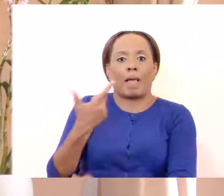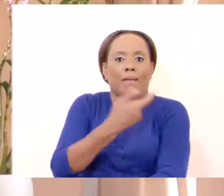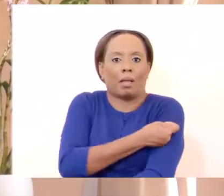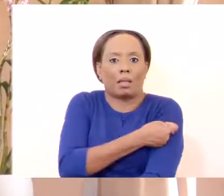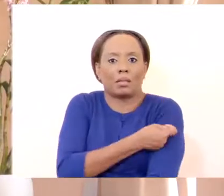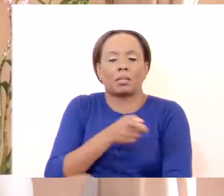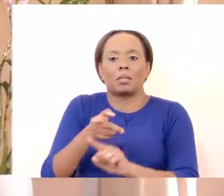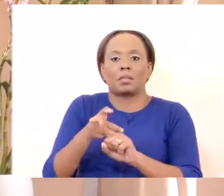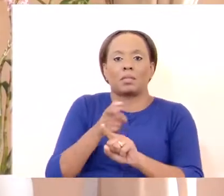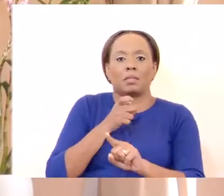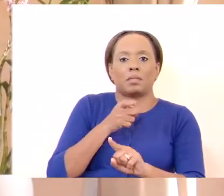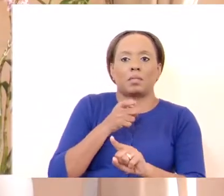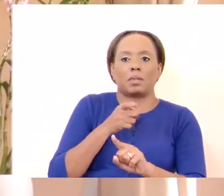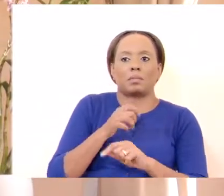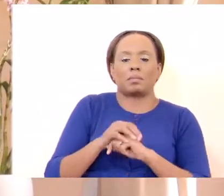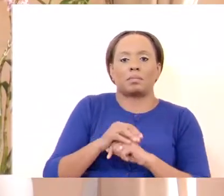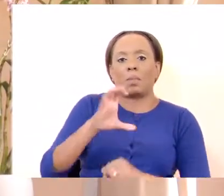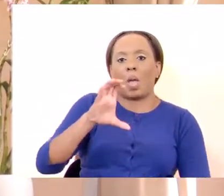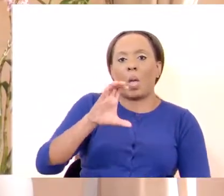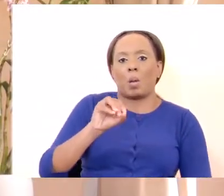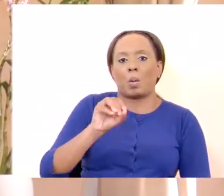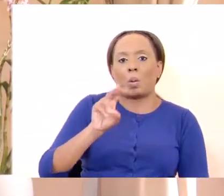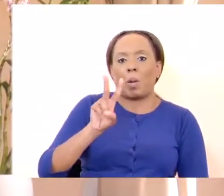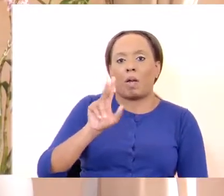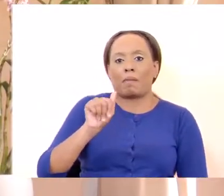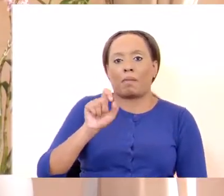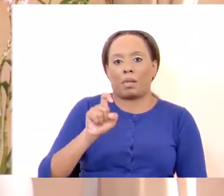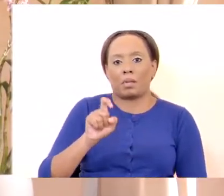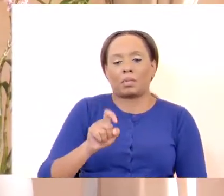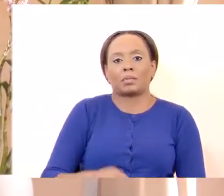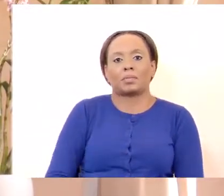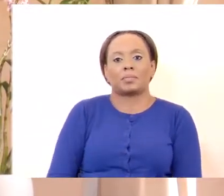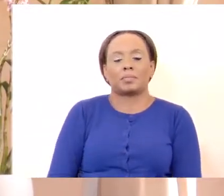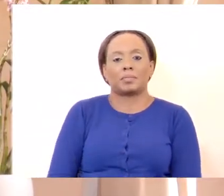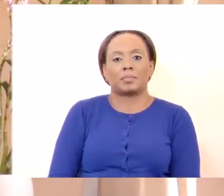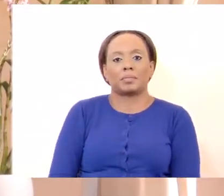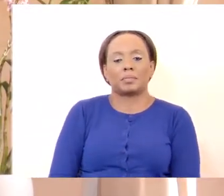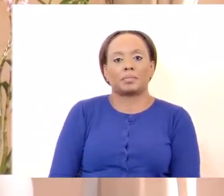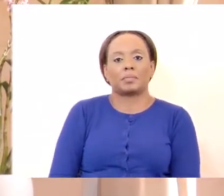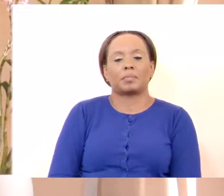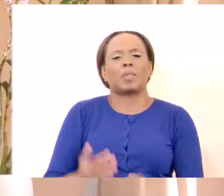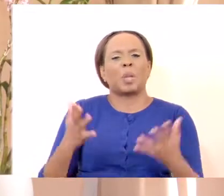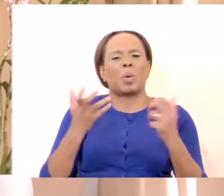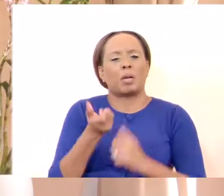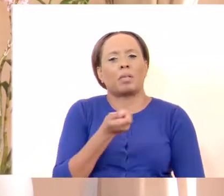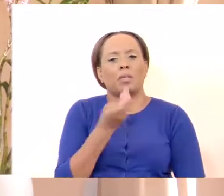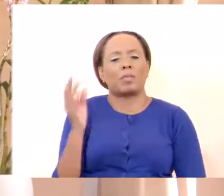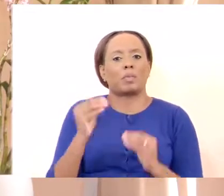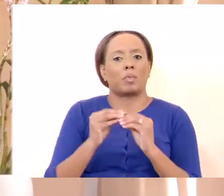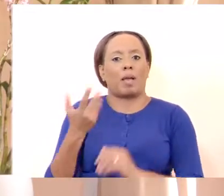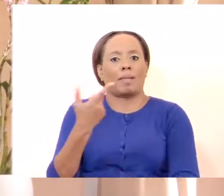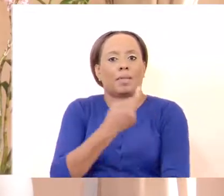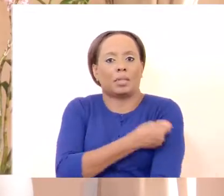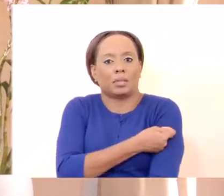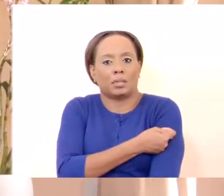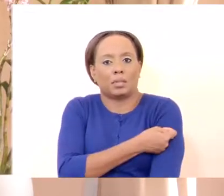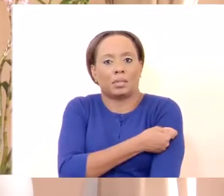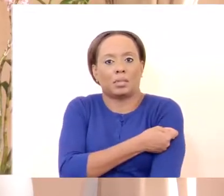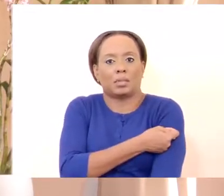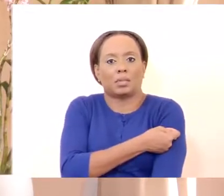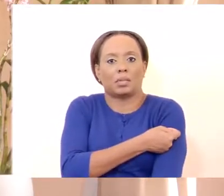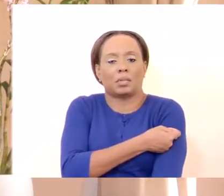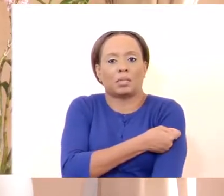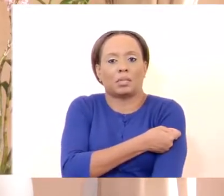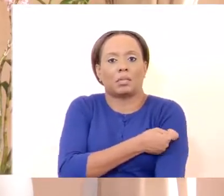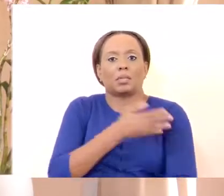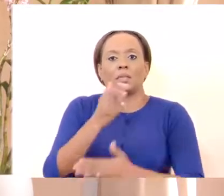the Gavi or COVAX facility. We are trying to get a few more vaccines because there's 1 or 2 member countries